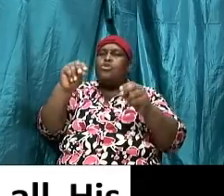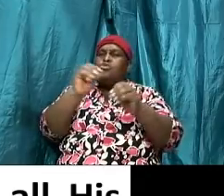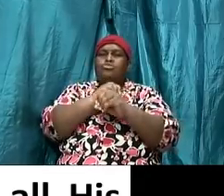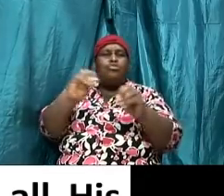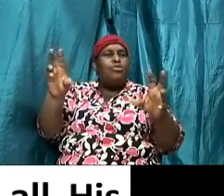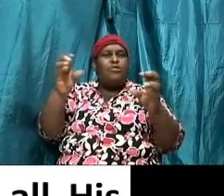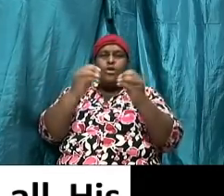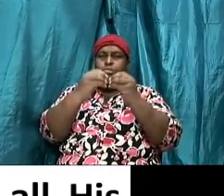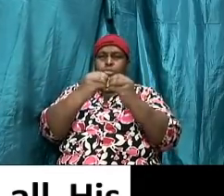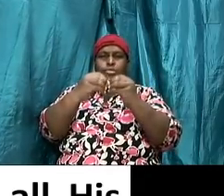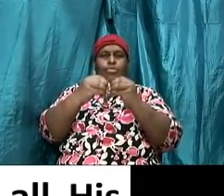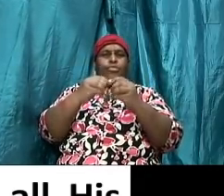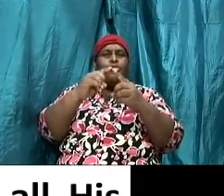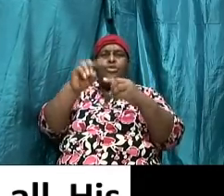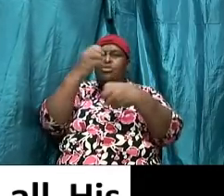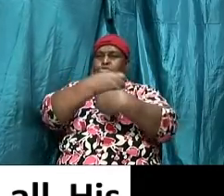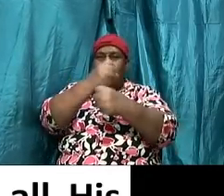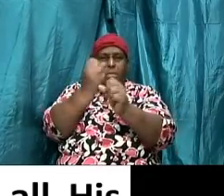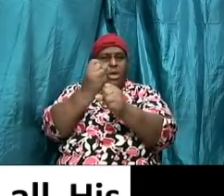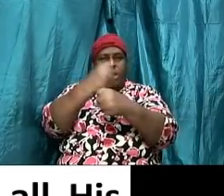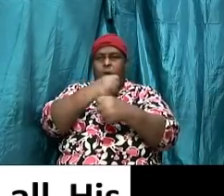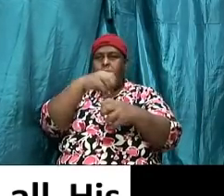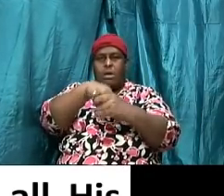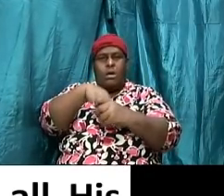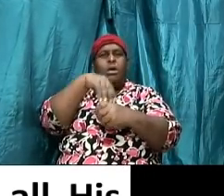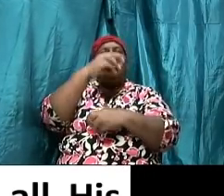Now, let me show you another principle,